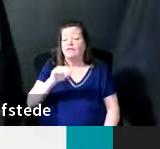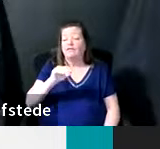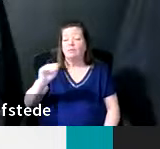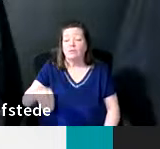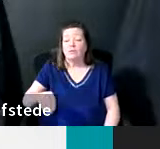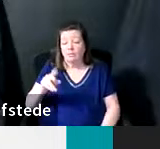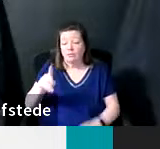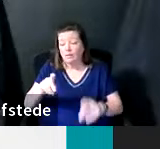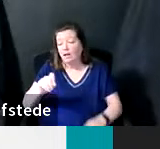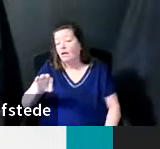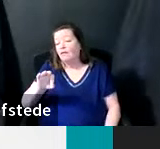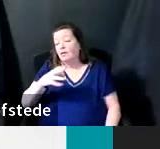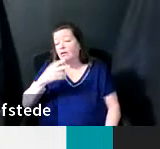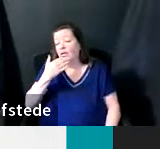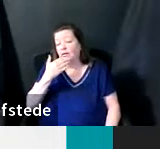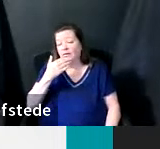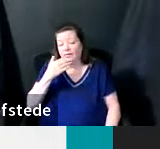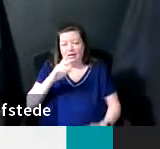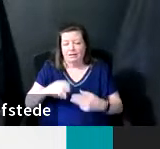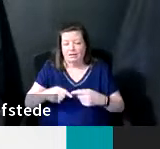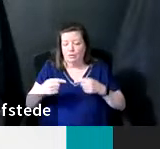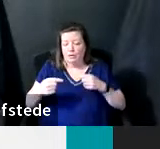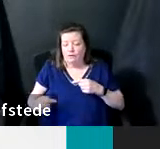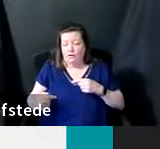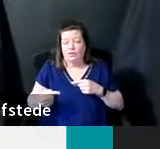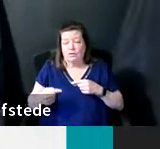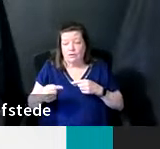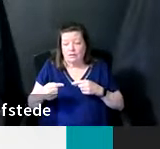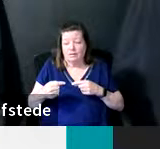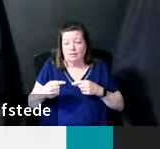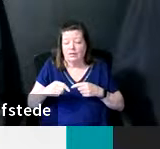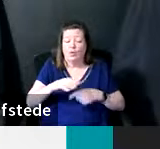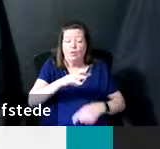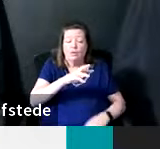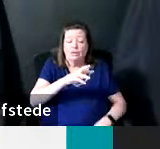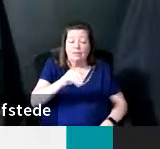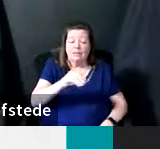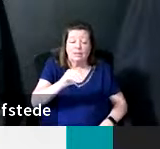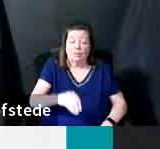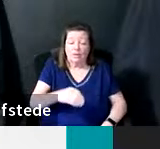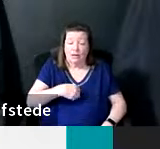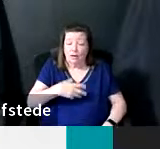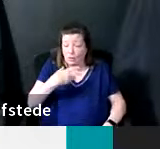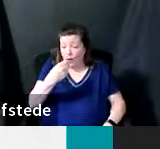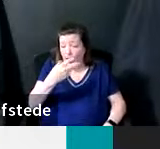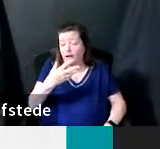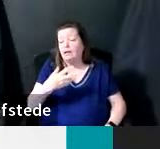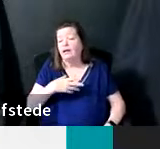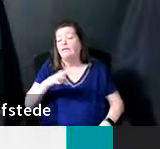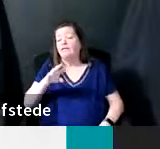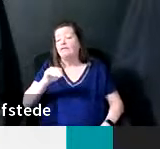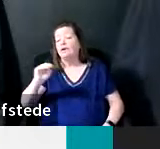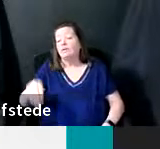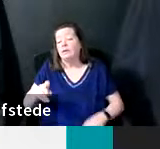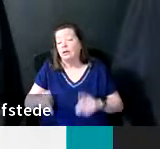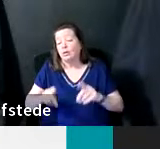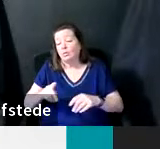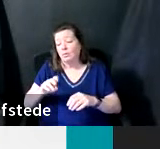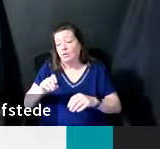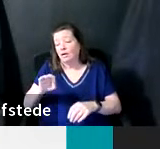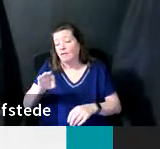is directly reverse of the actual population of the country, where 60% are white and 40% are people of color.